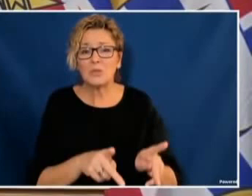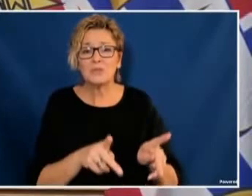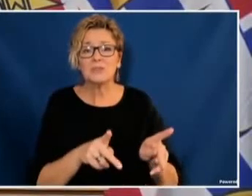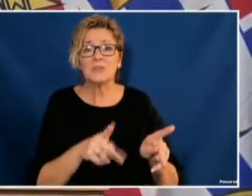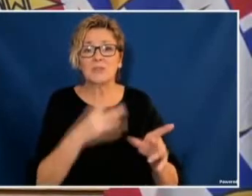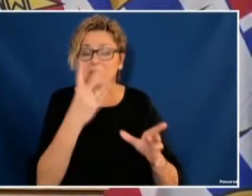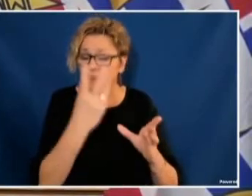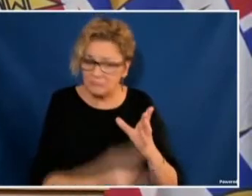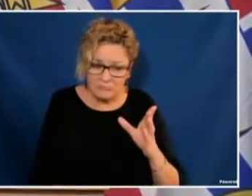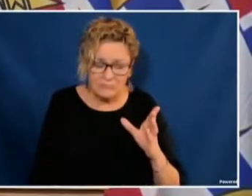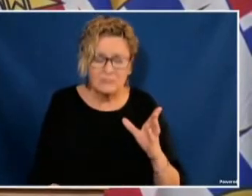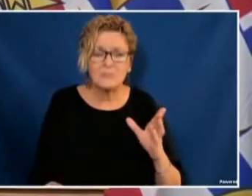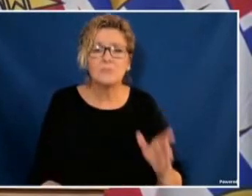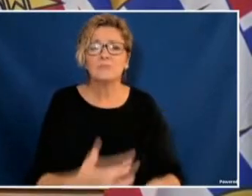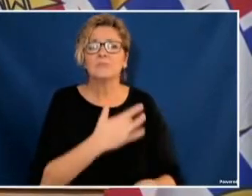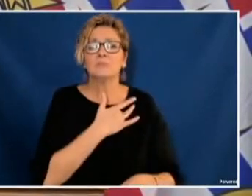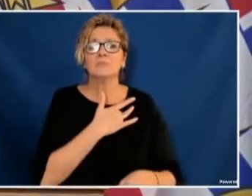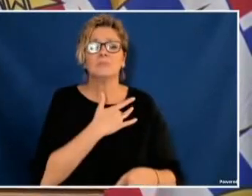to protect them.